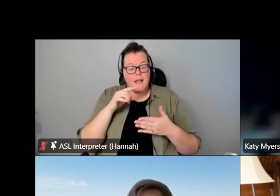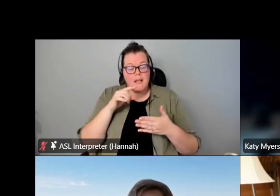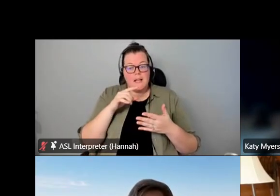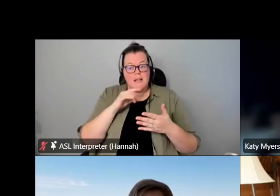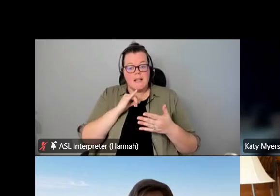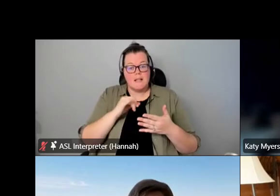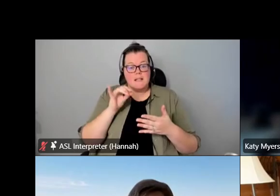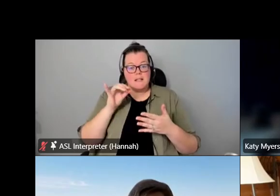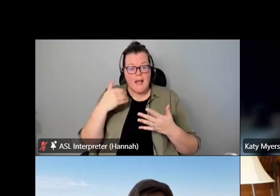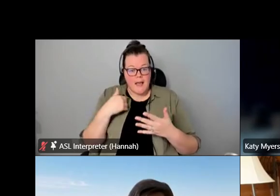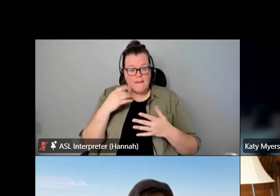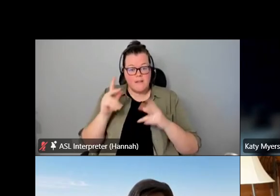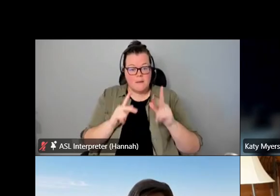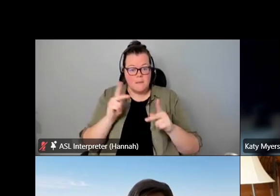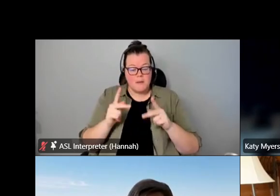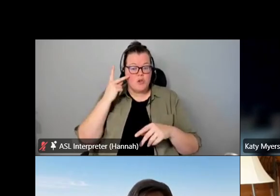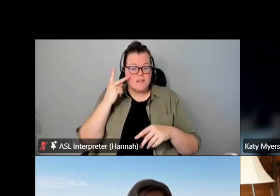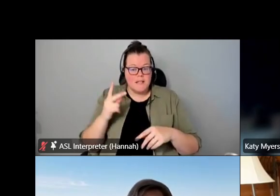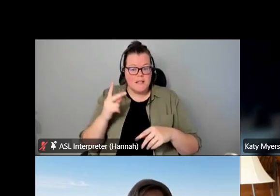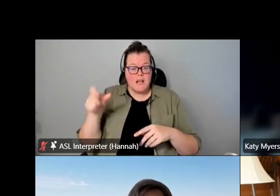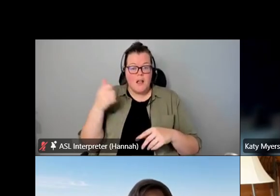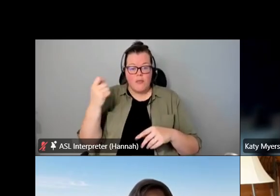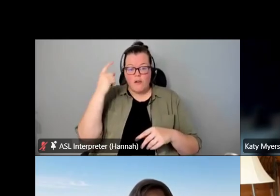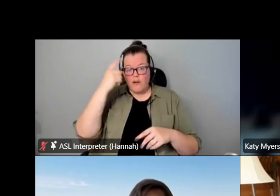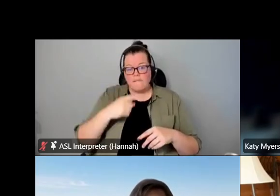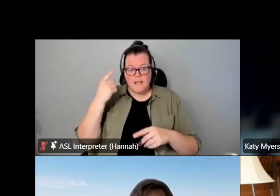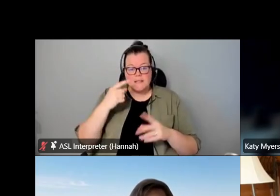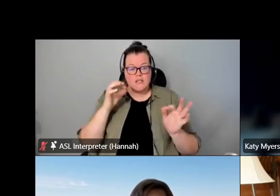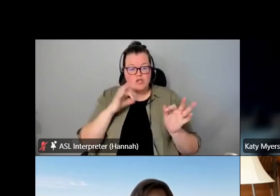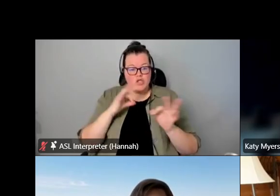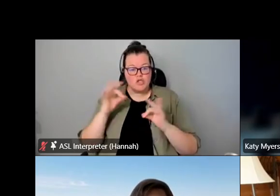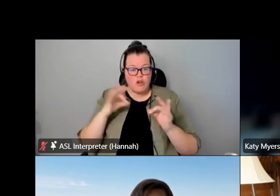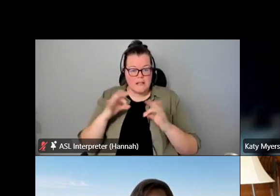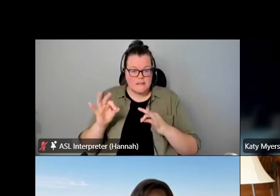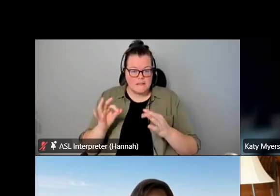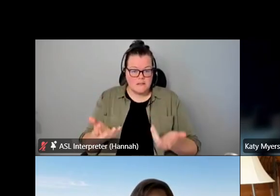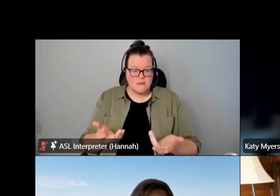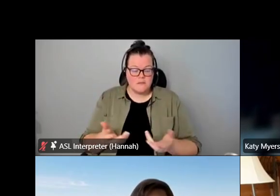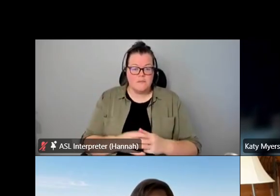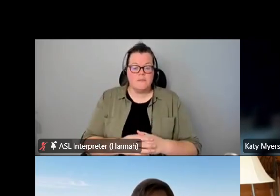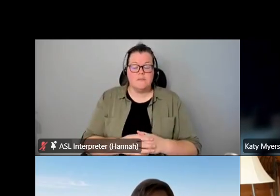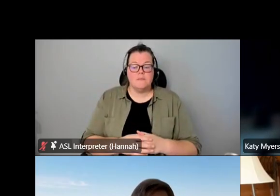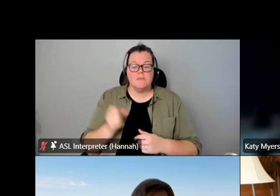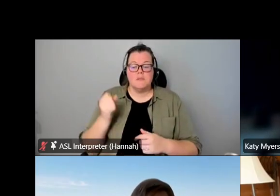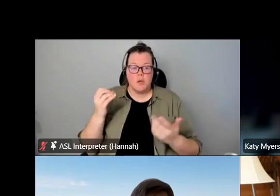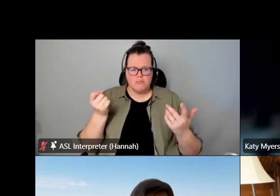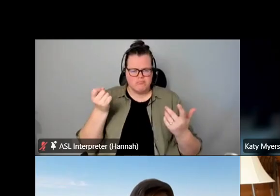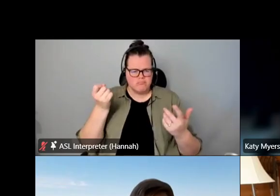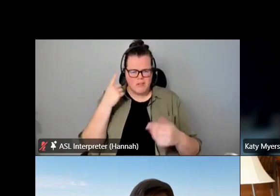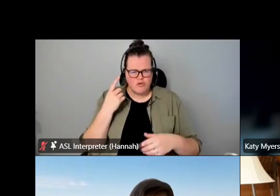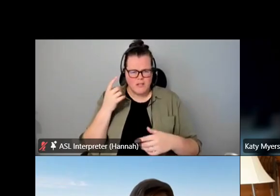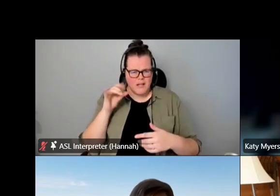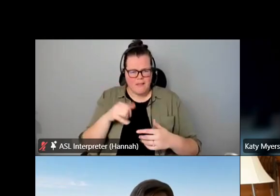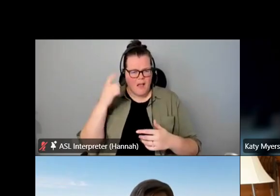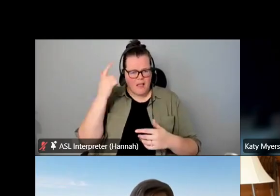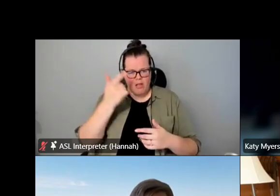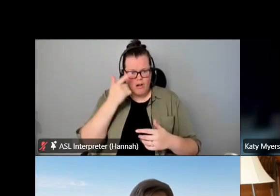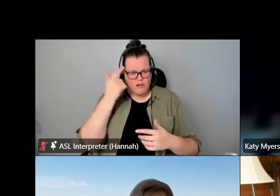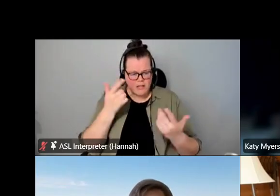be able to see someone is distracting. So I just don't understand that logic as